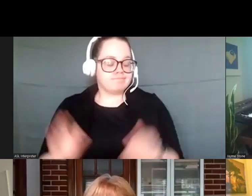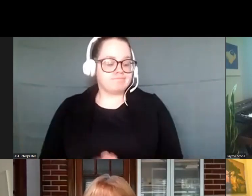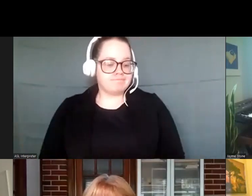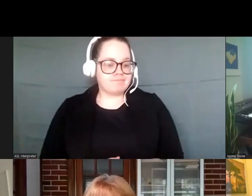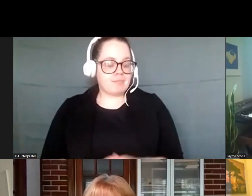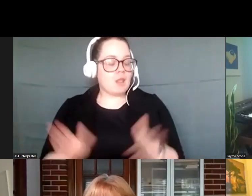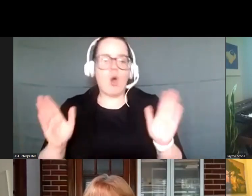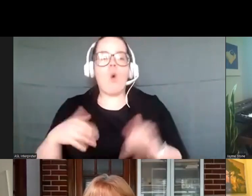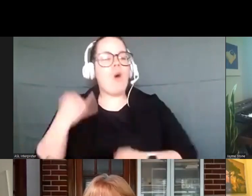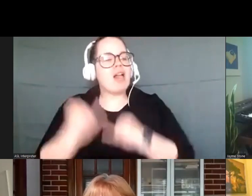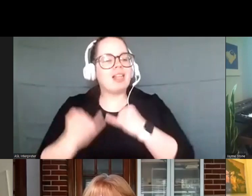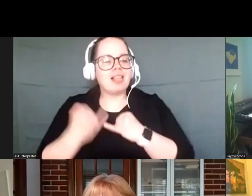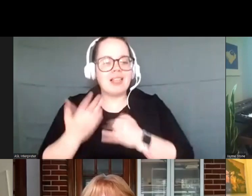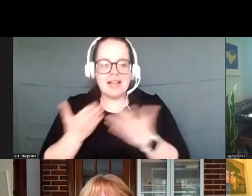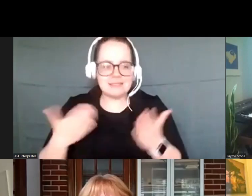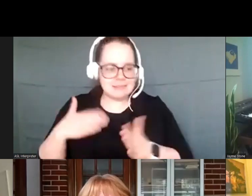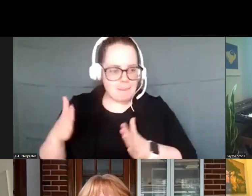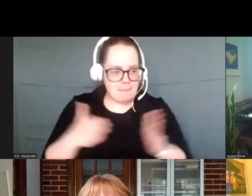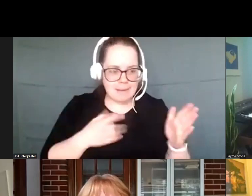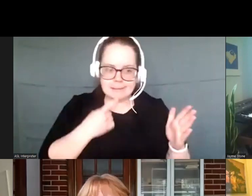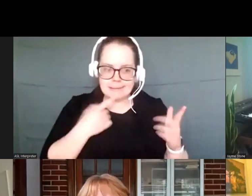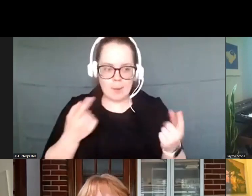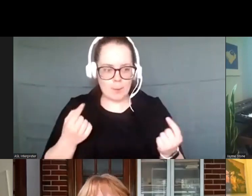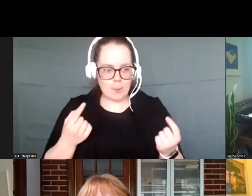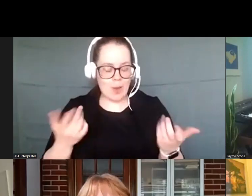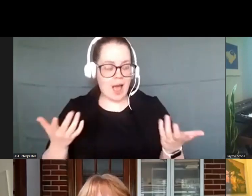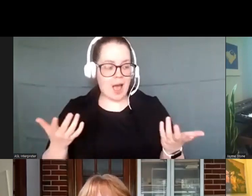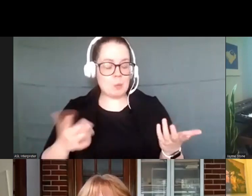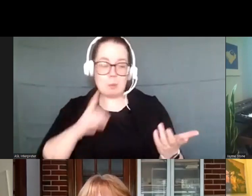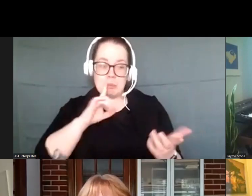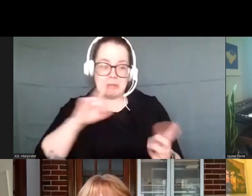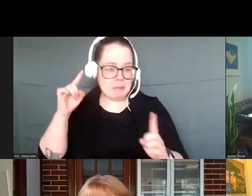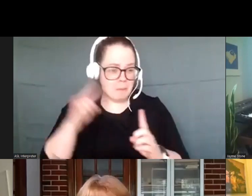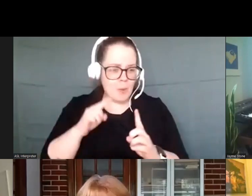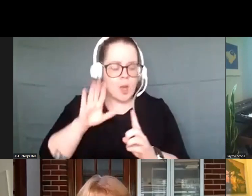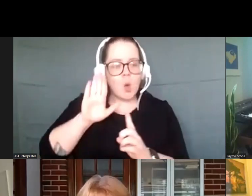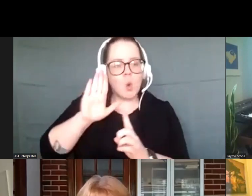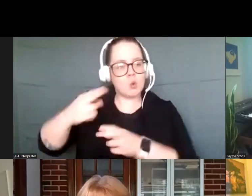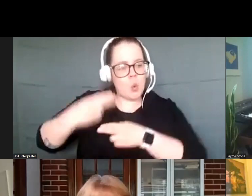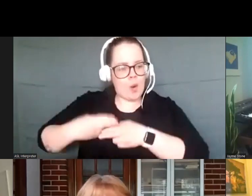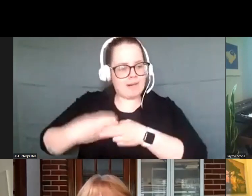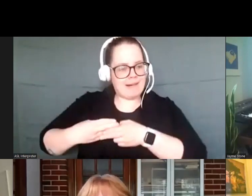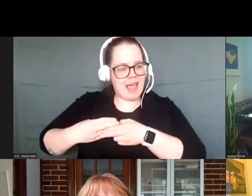the last thing I was just going to say is, at the end of the day, it's your name on the marquee, not mine.